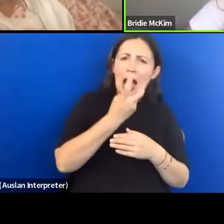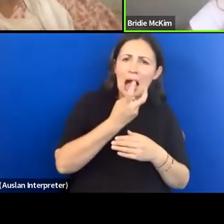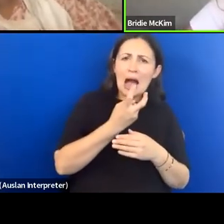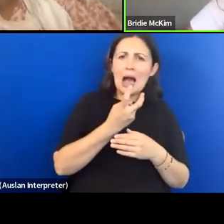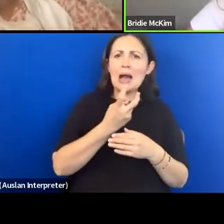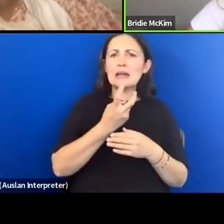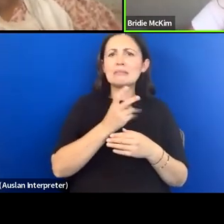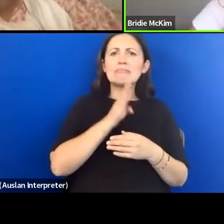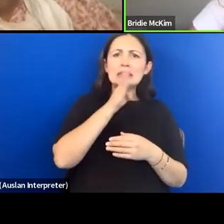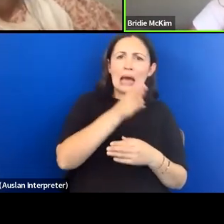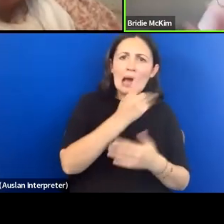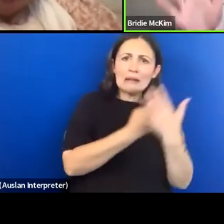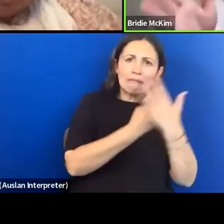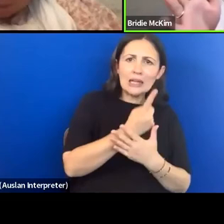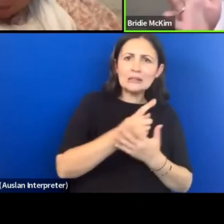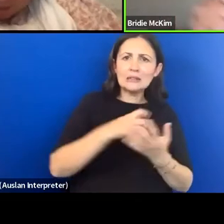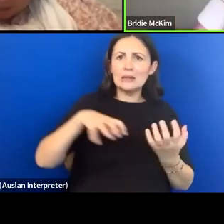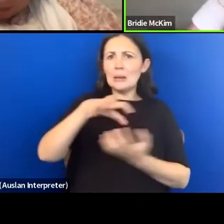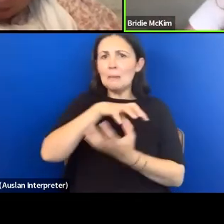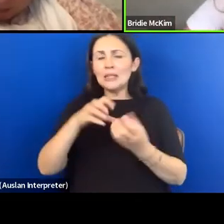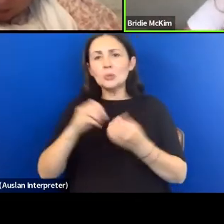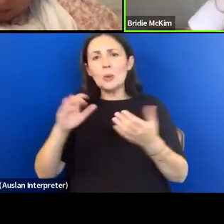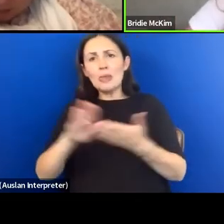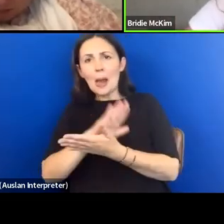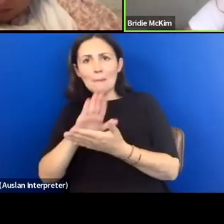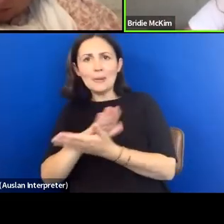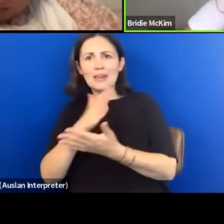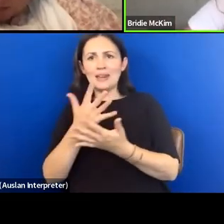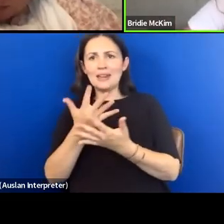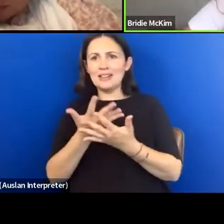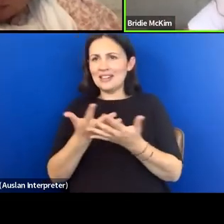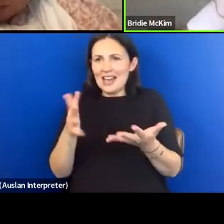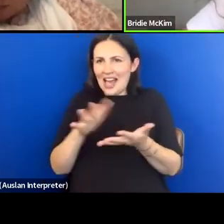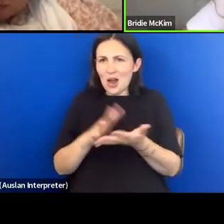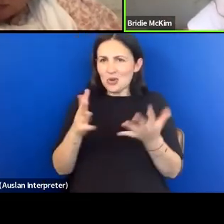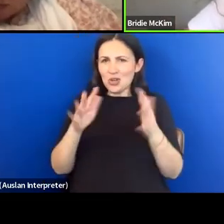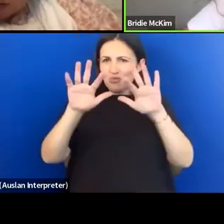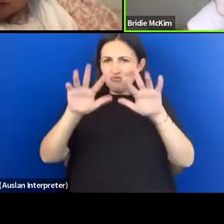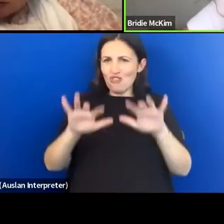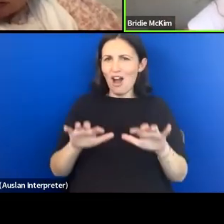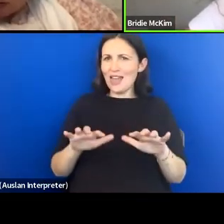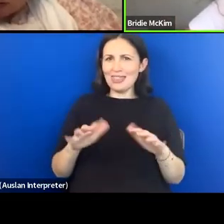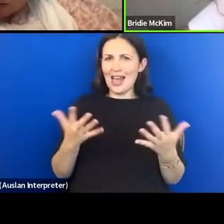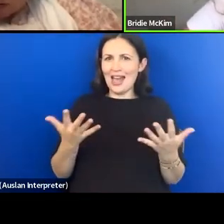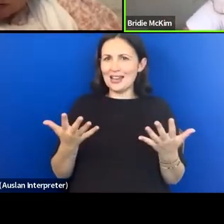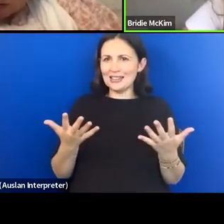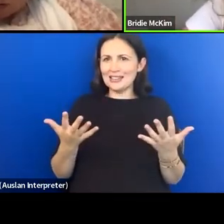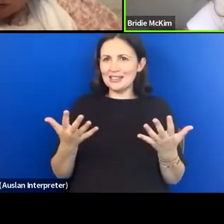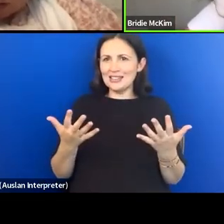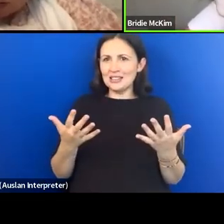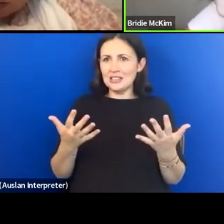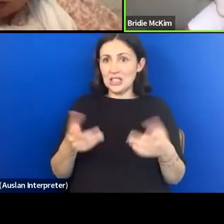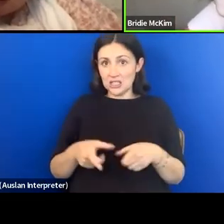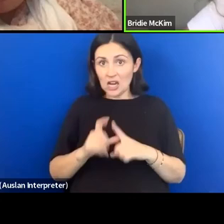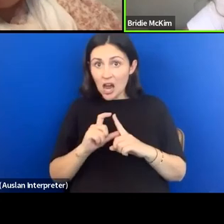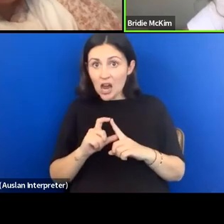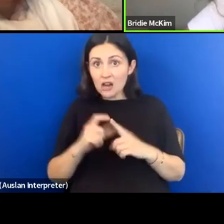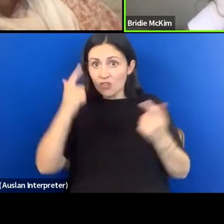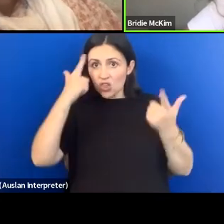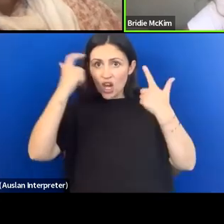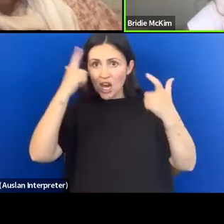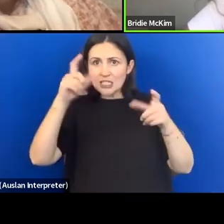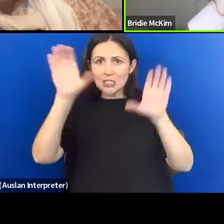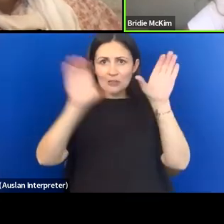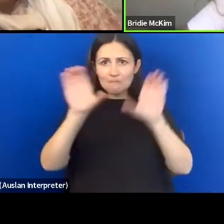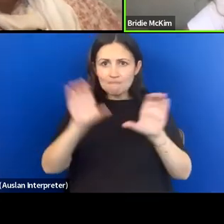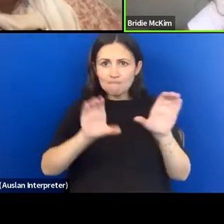you're exploring those concepts within a short film parameter? Is it something that you find difficult, or you just